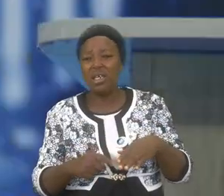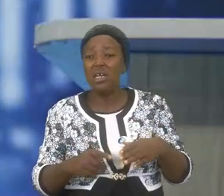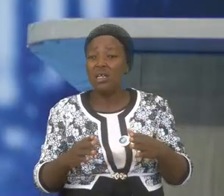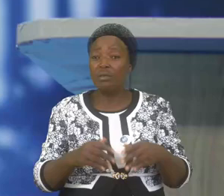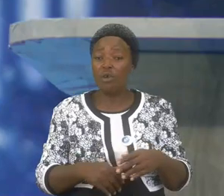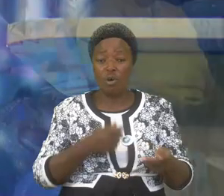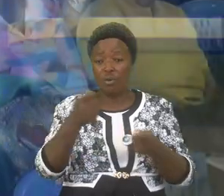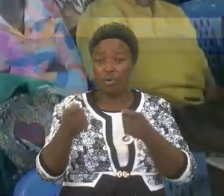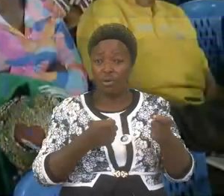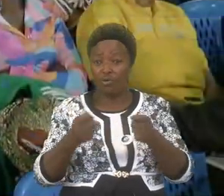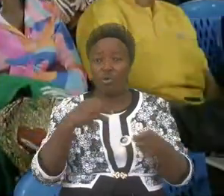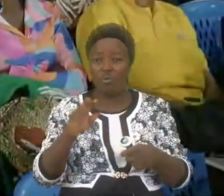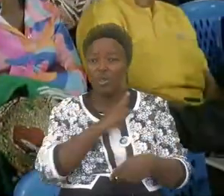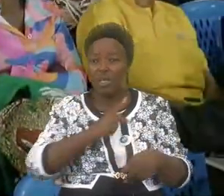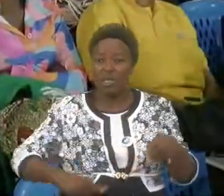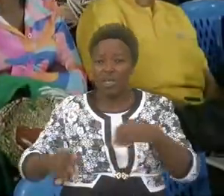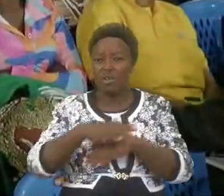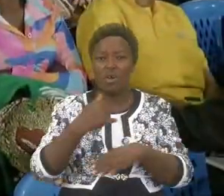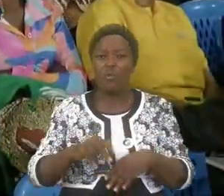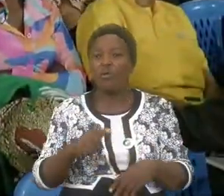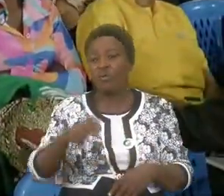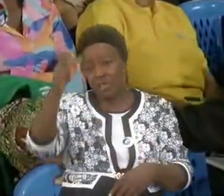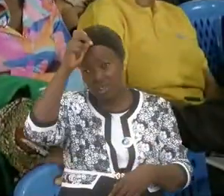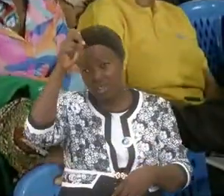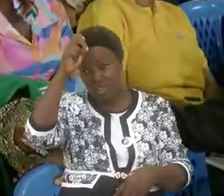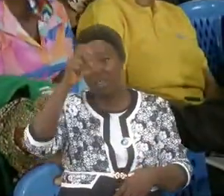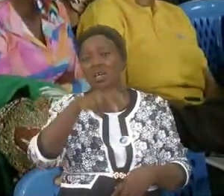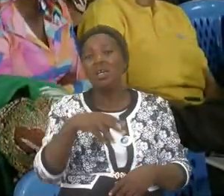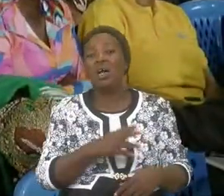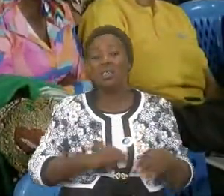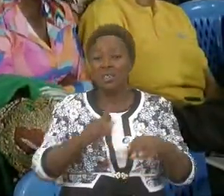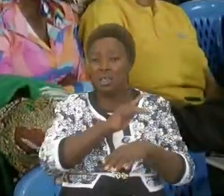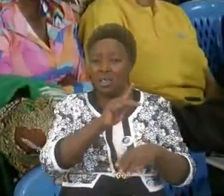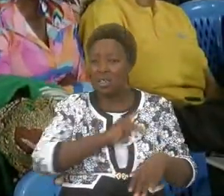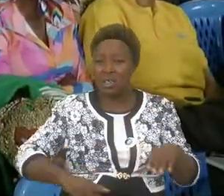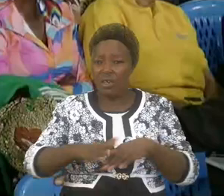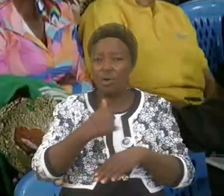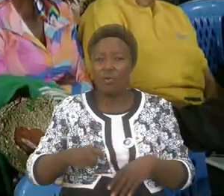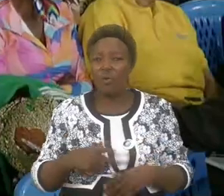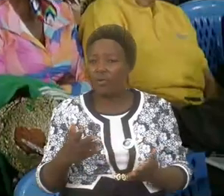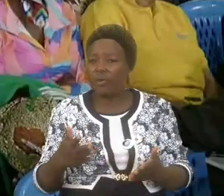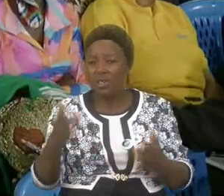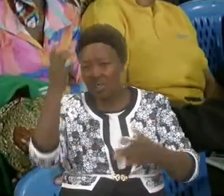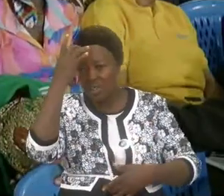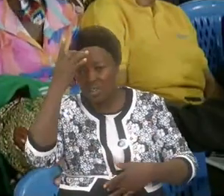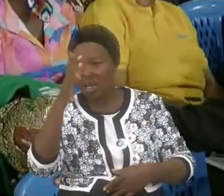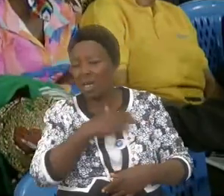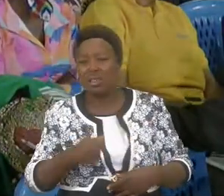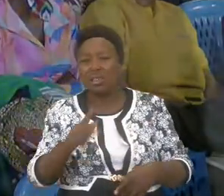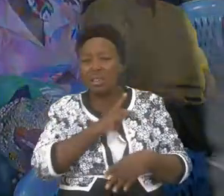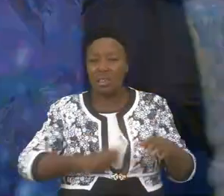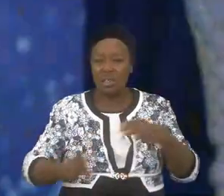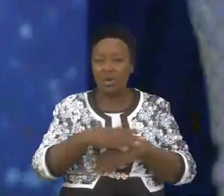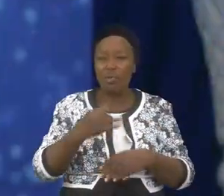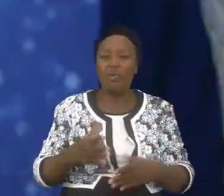kingdom of demons, or kingdom of death. Now, I come in connection with Christ.